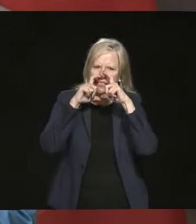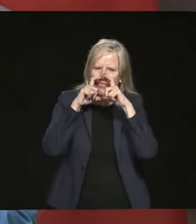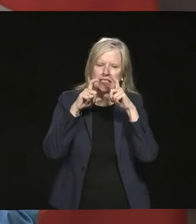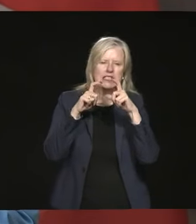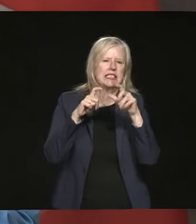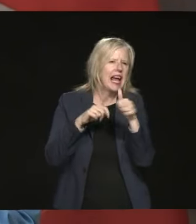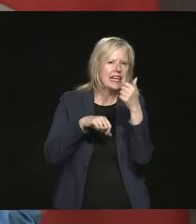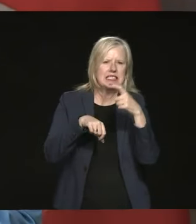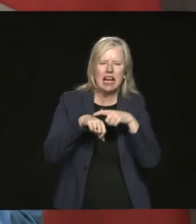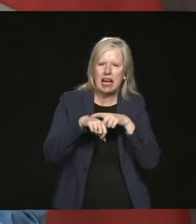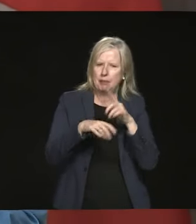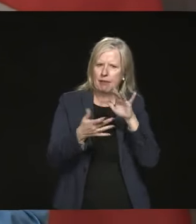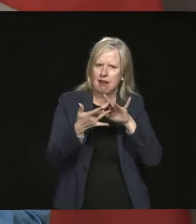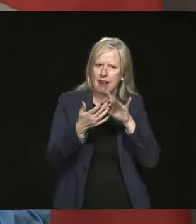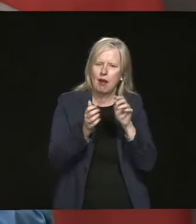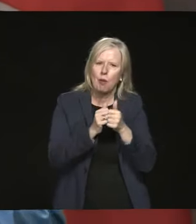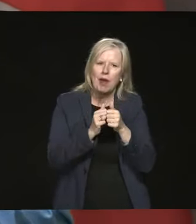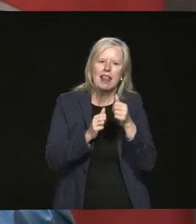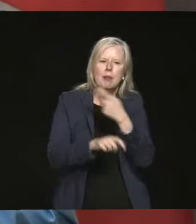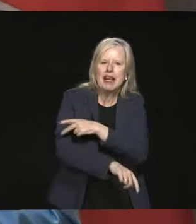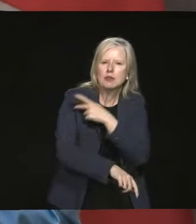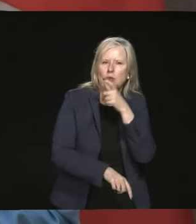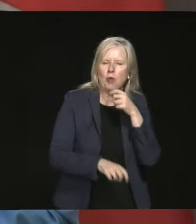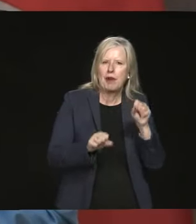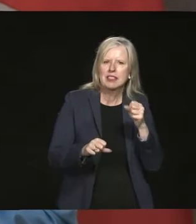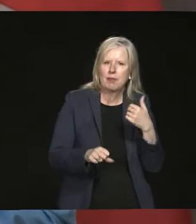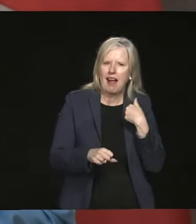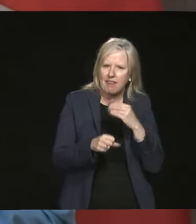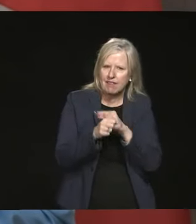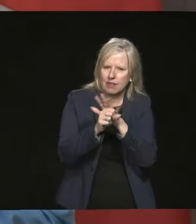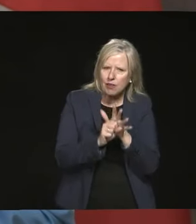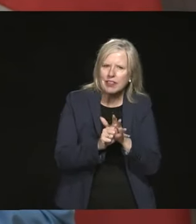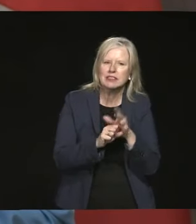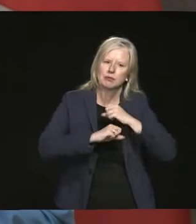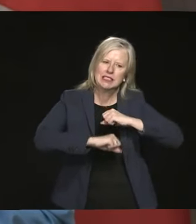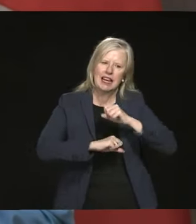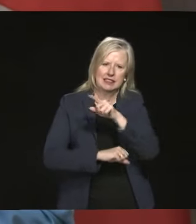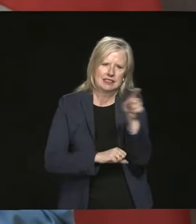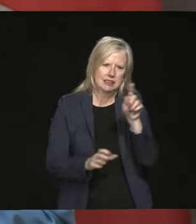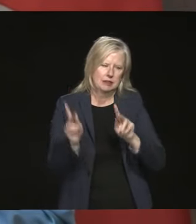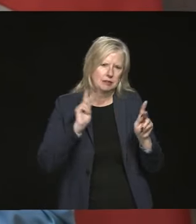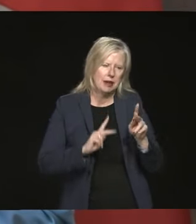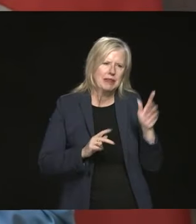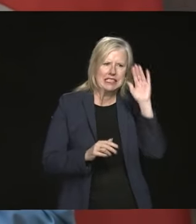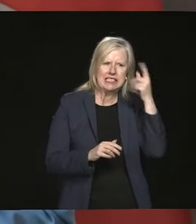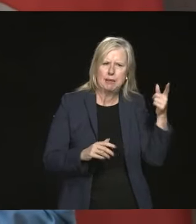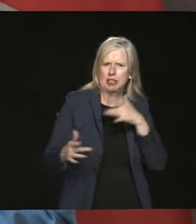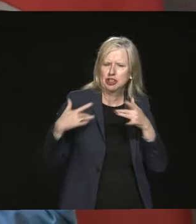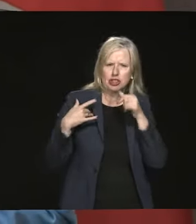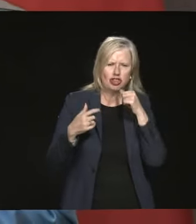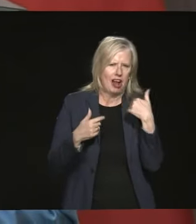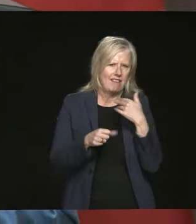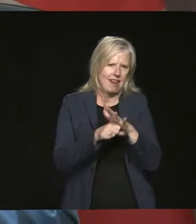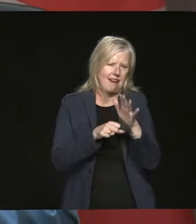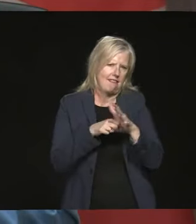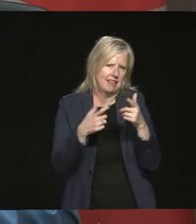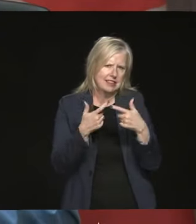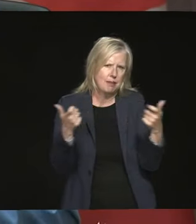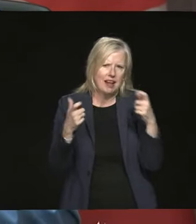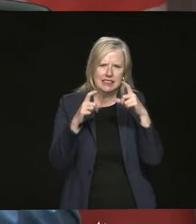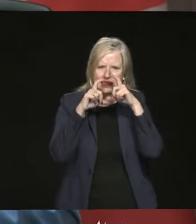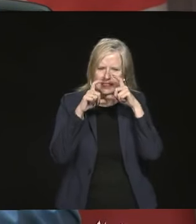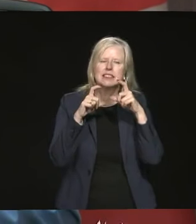their protection for those on the front line. And they're worried they might not have the supplies to accommodate that. The government is obviously trying to stock up as much